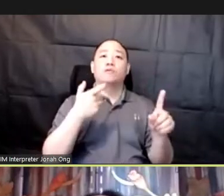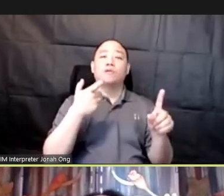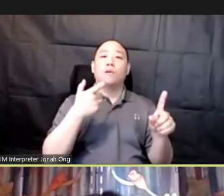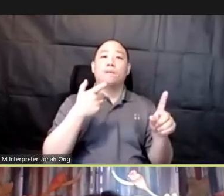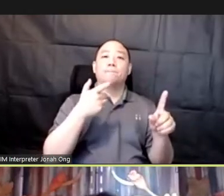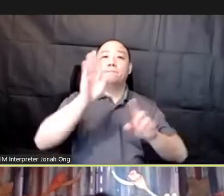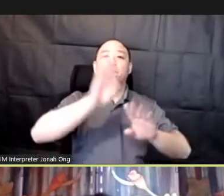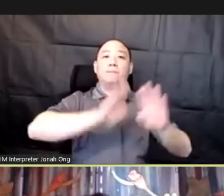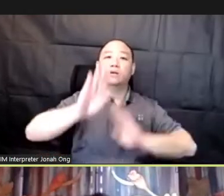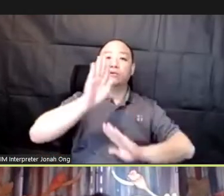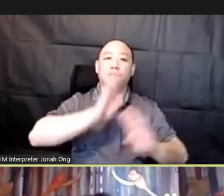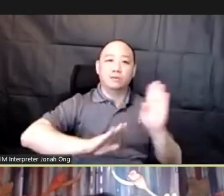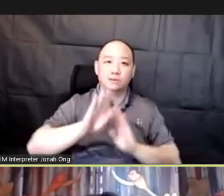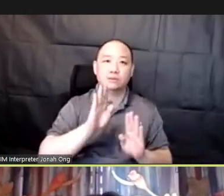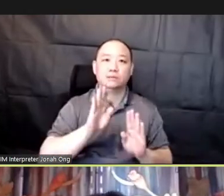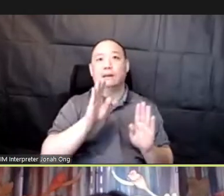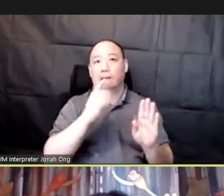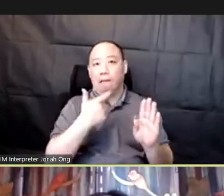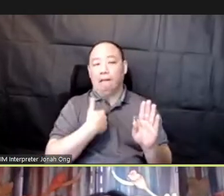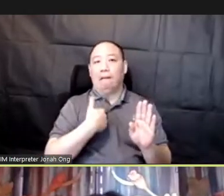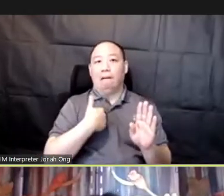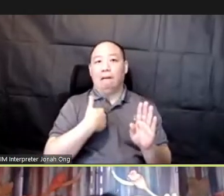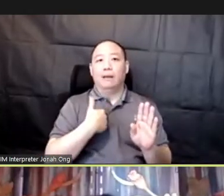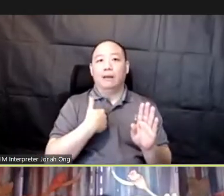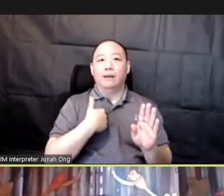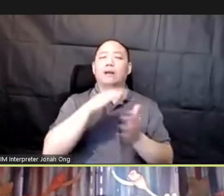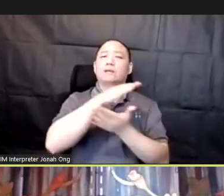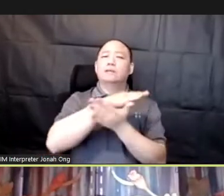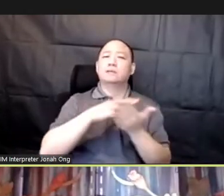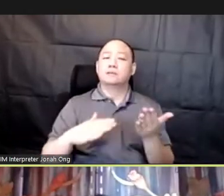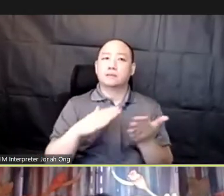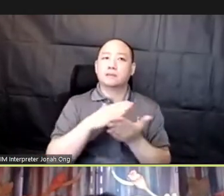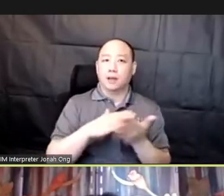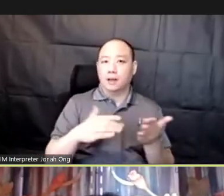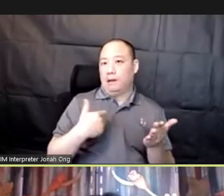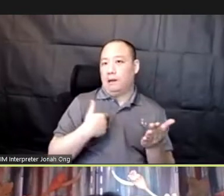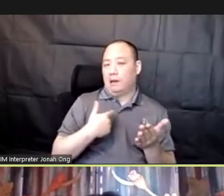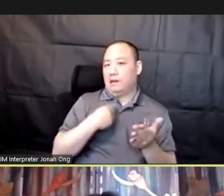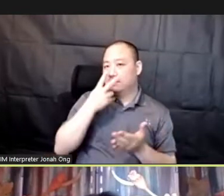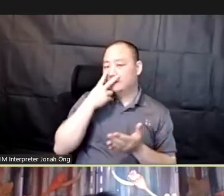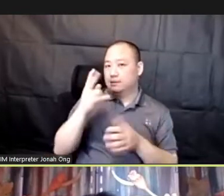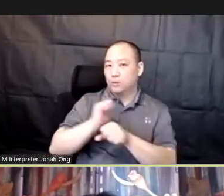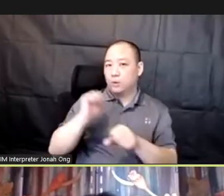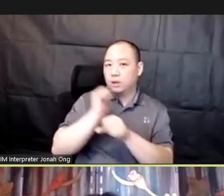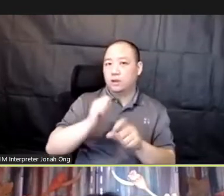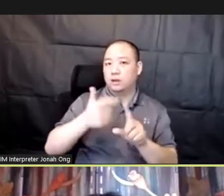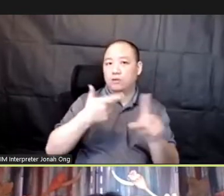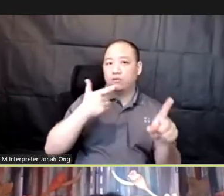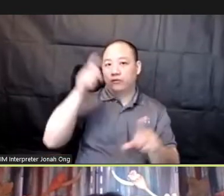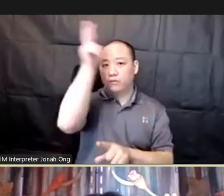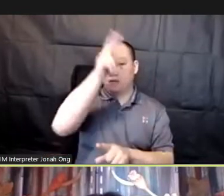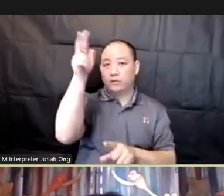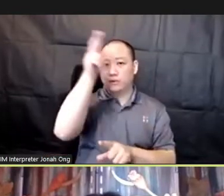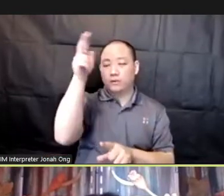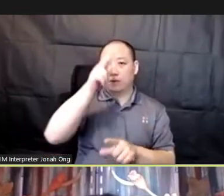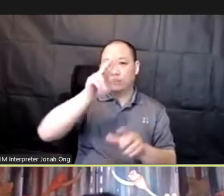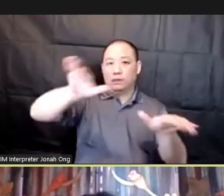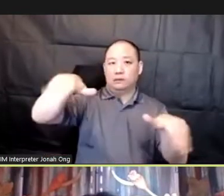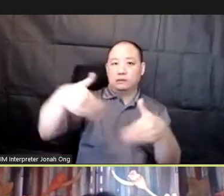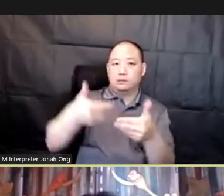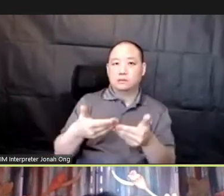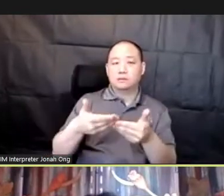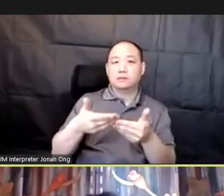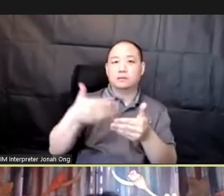And there have been certain efforts by the ministry to kind of introduce sexual education, but I'm not entirely sure if